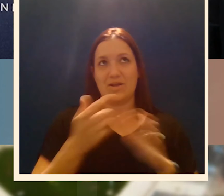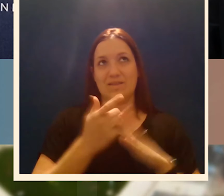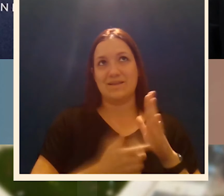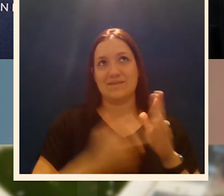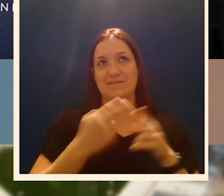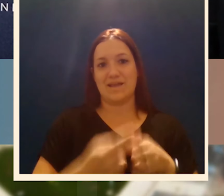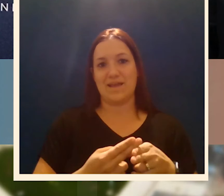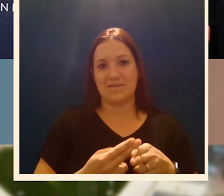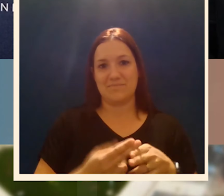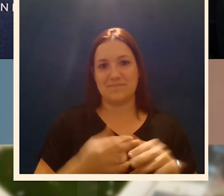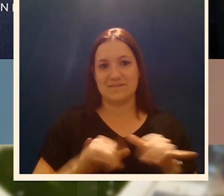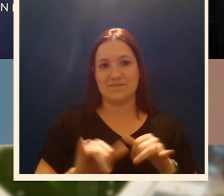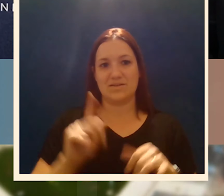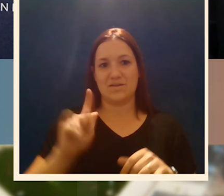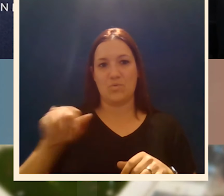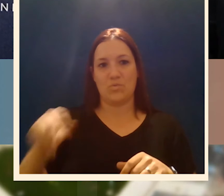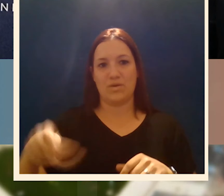part of the